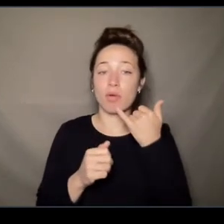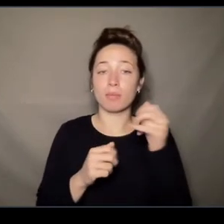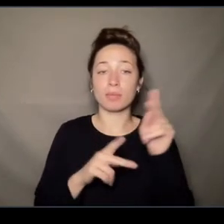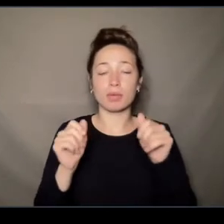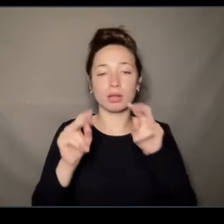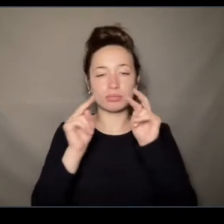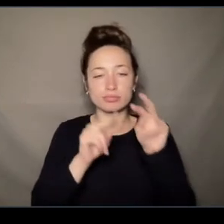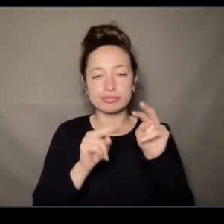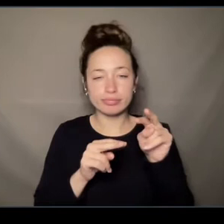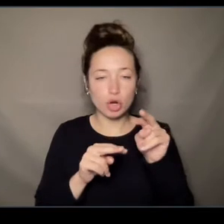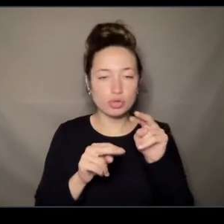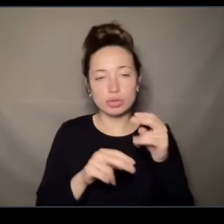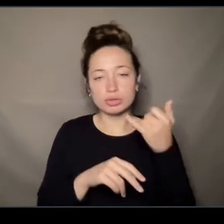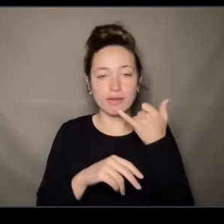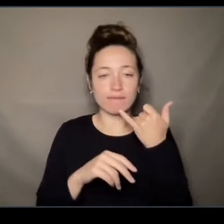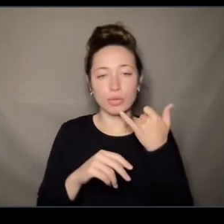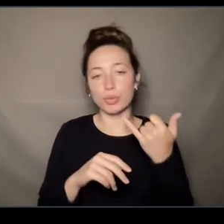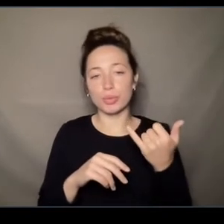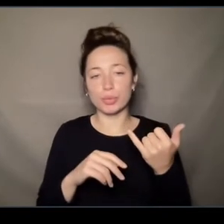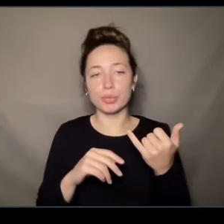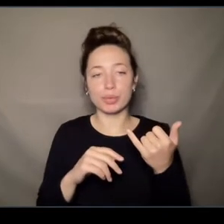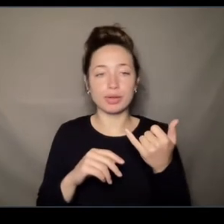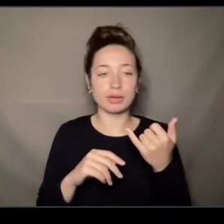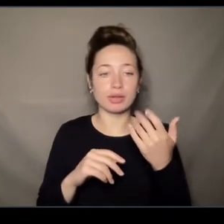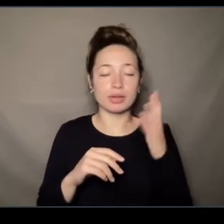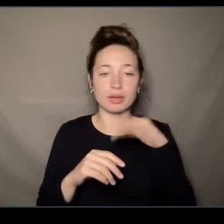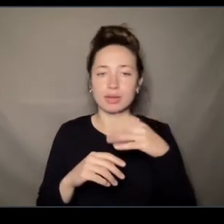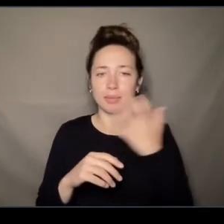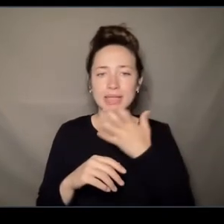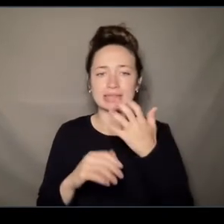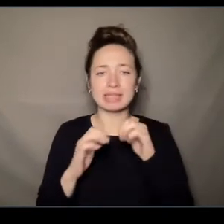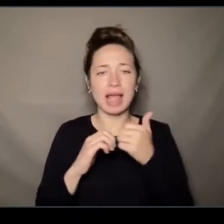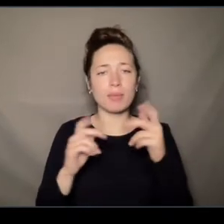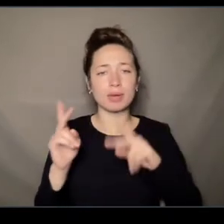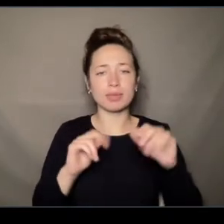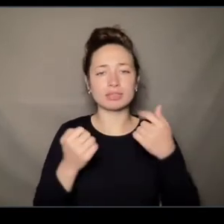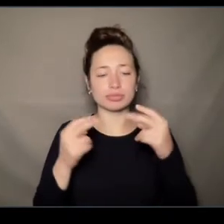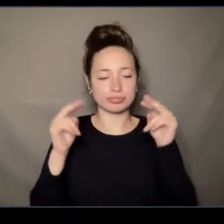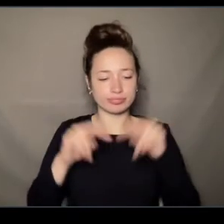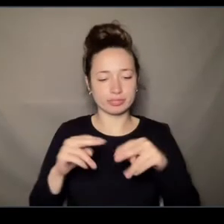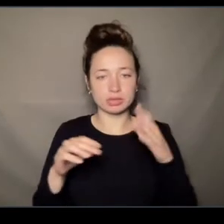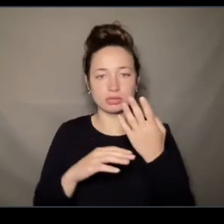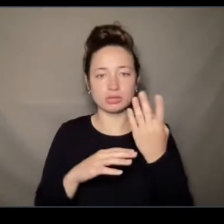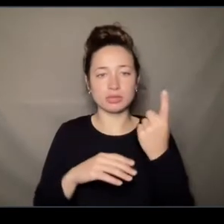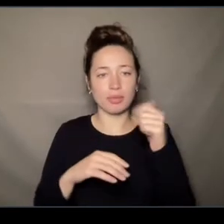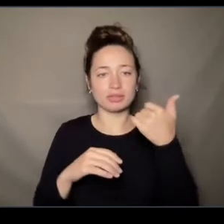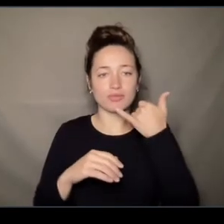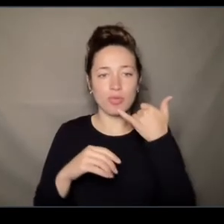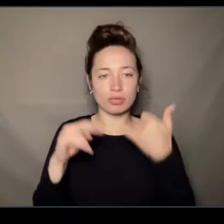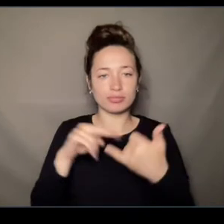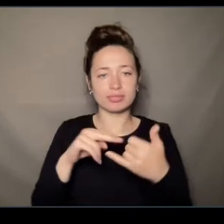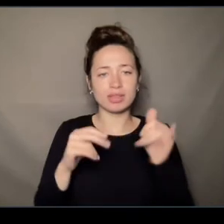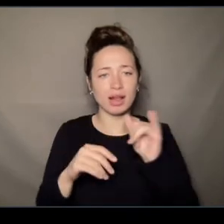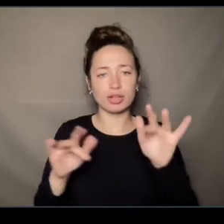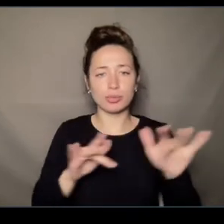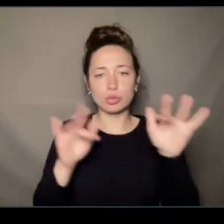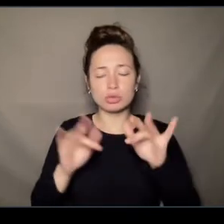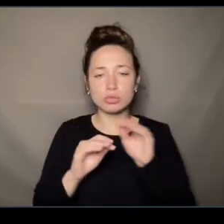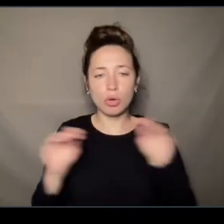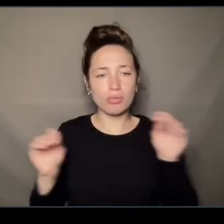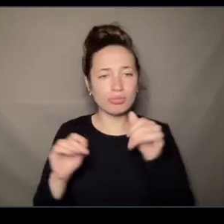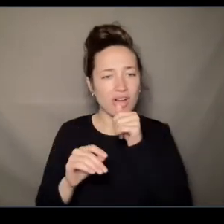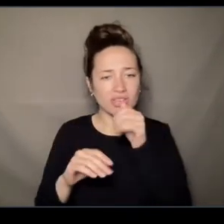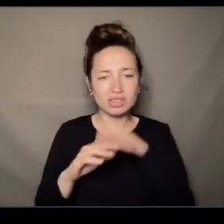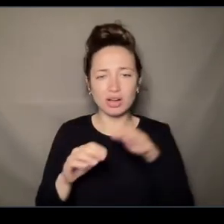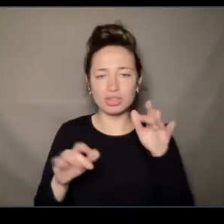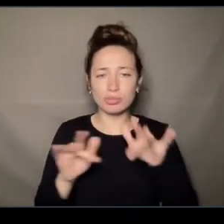with cell phones, I mean, people can monitor cell phones now. I mean, it's amazing how people can look at what is on somebody else's